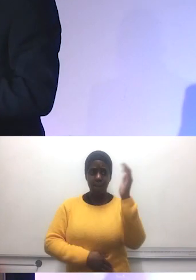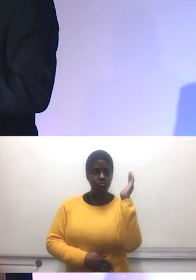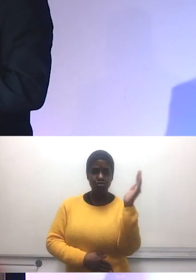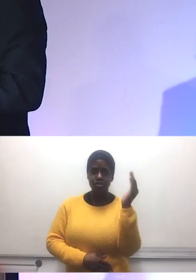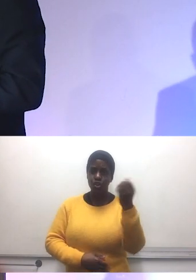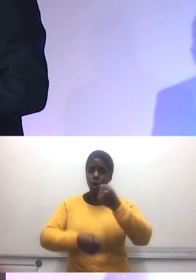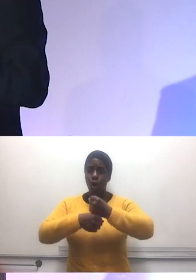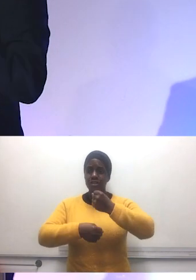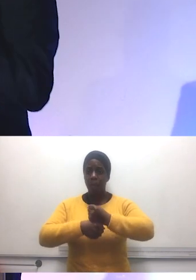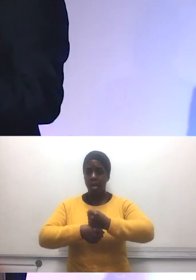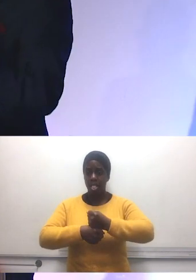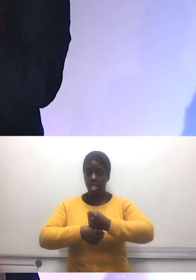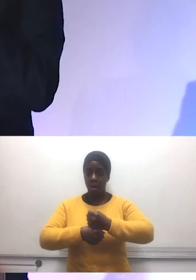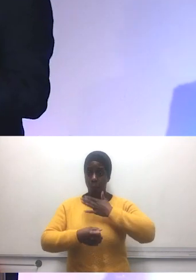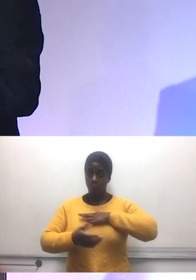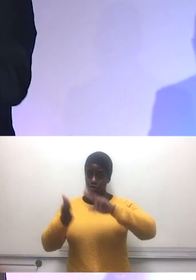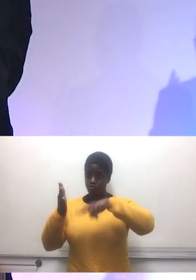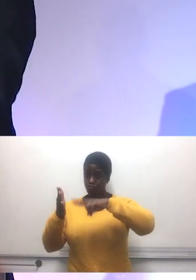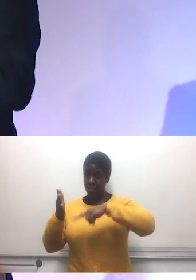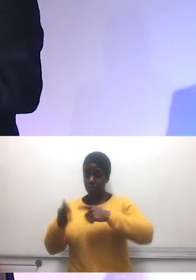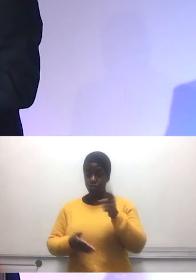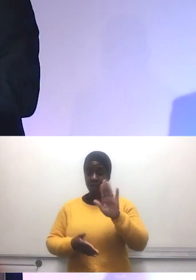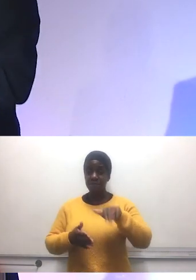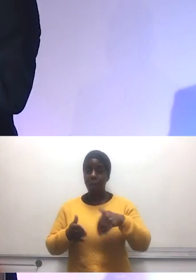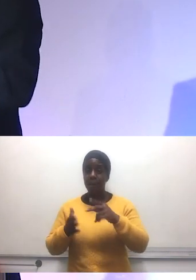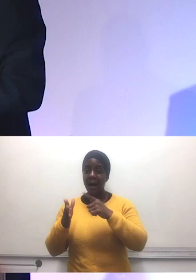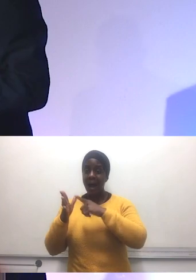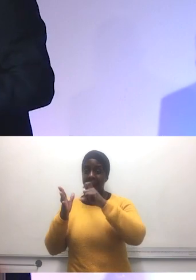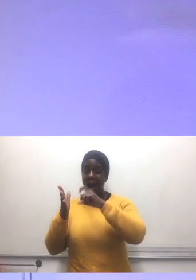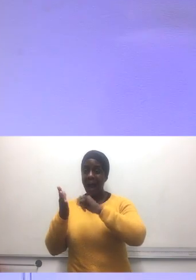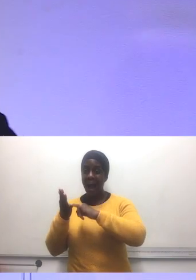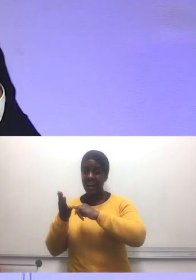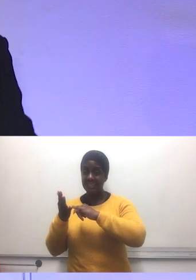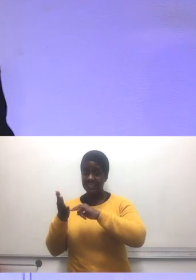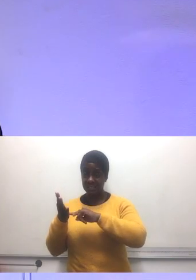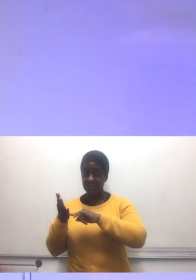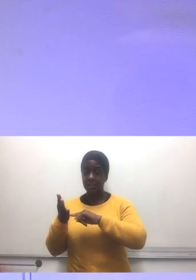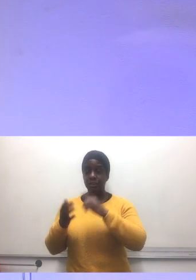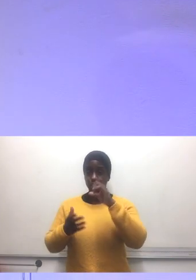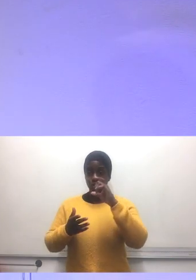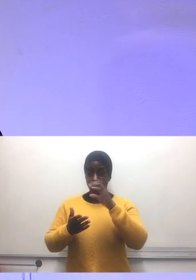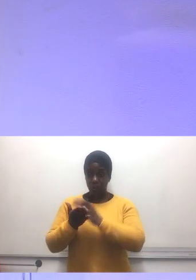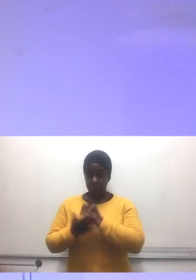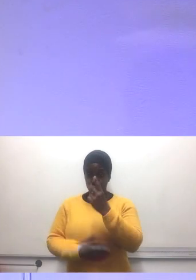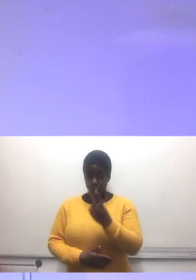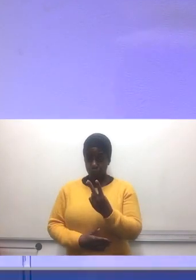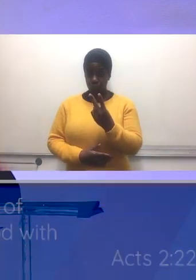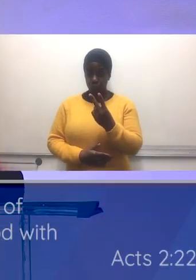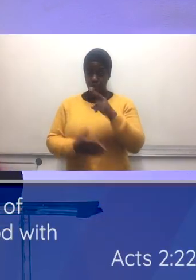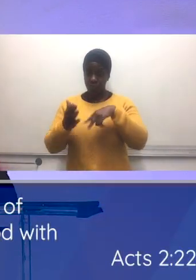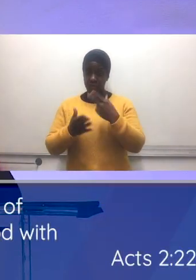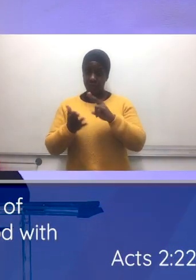read for you from the book of Acts chapter 2, reading from verse